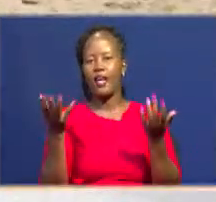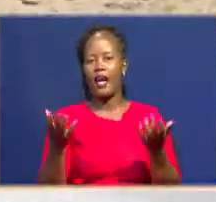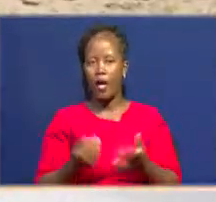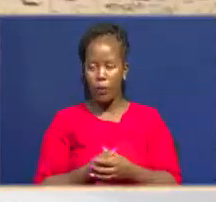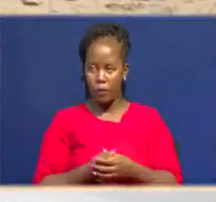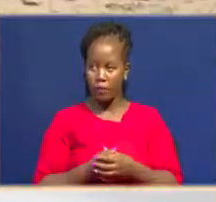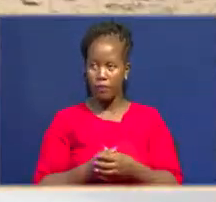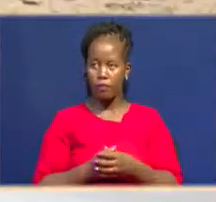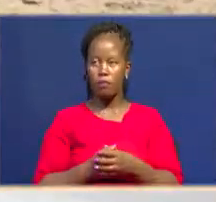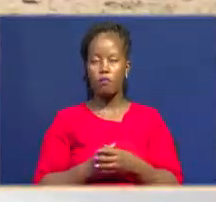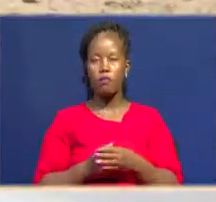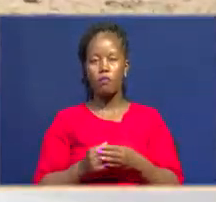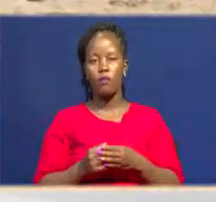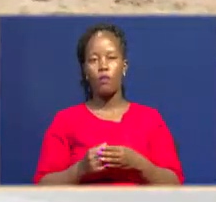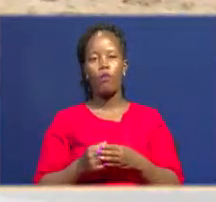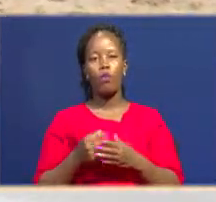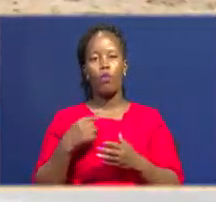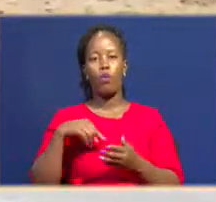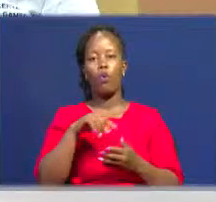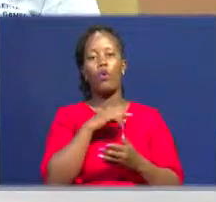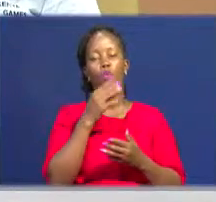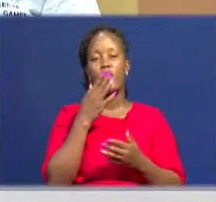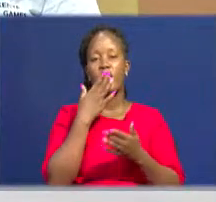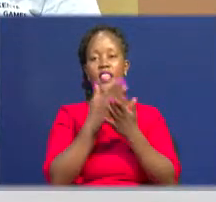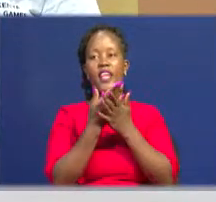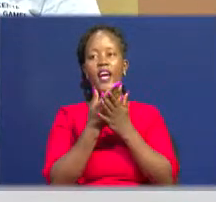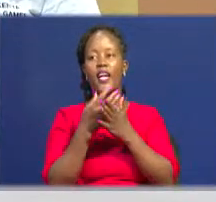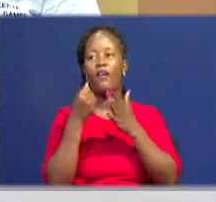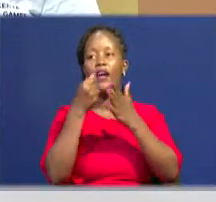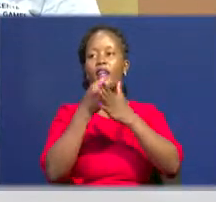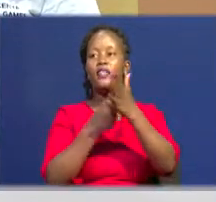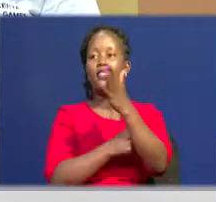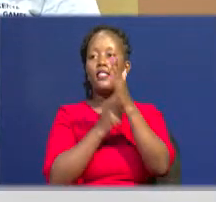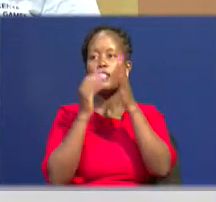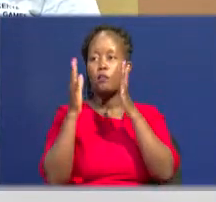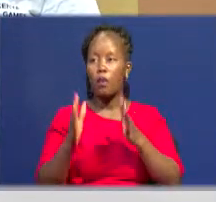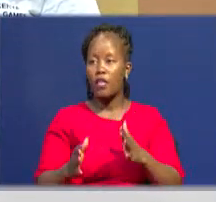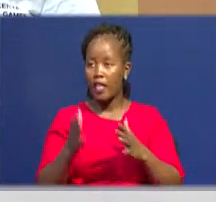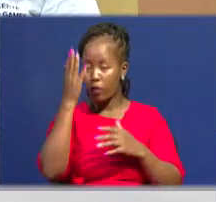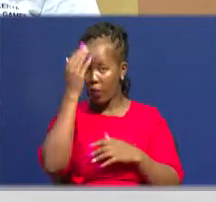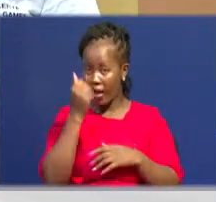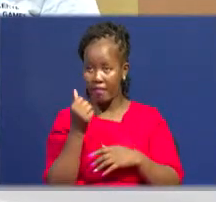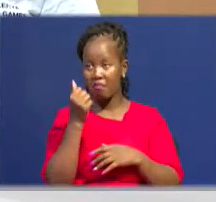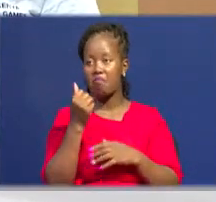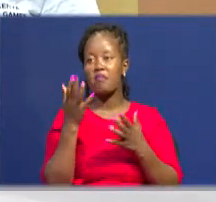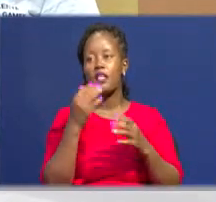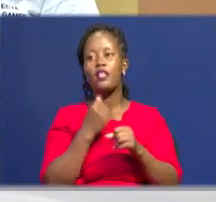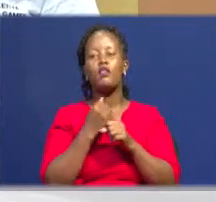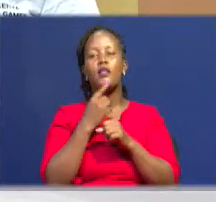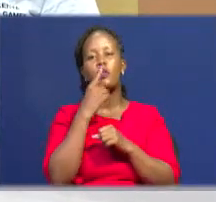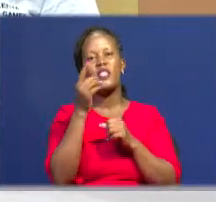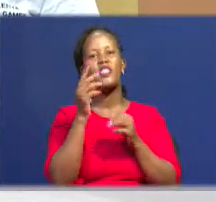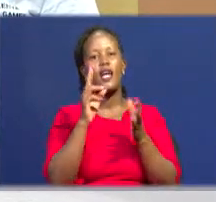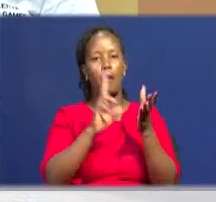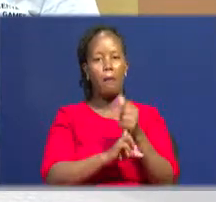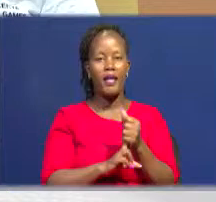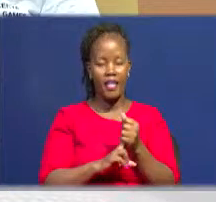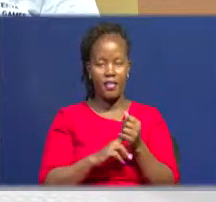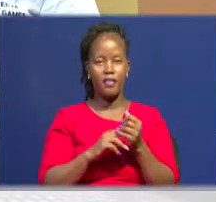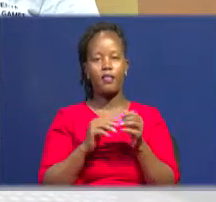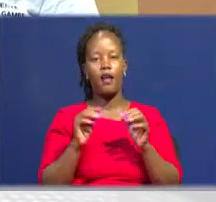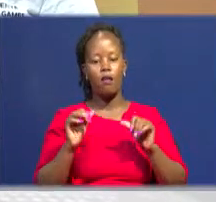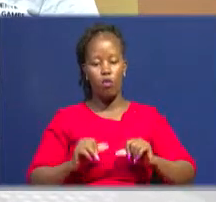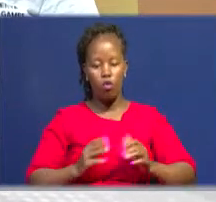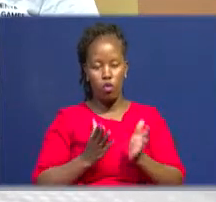of the key factors, and we want to thank our sponsors who are coming on board, is ensuring that they are partnering with us in terms of